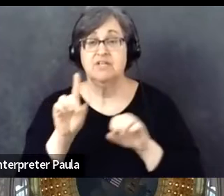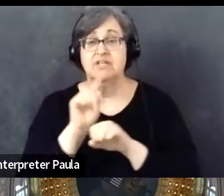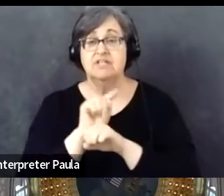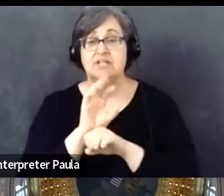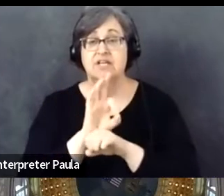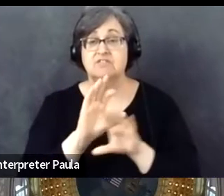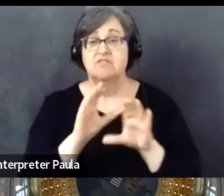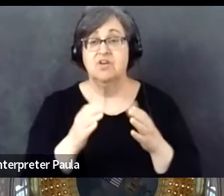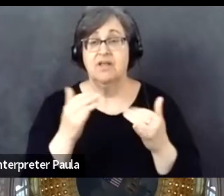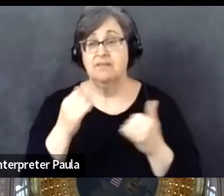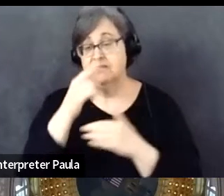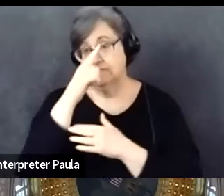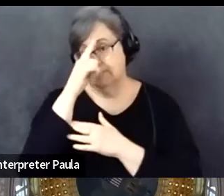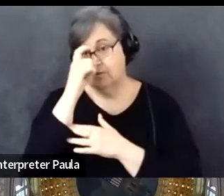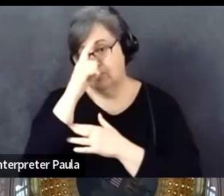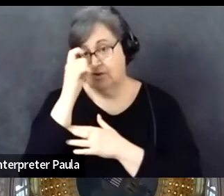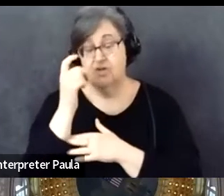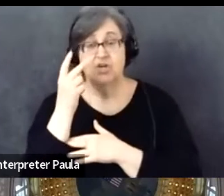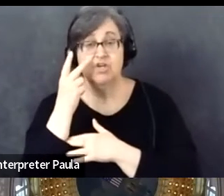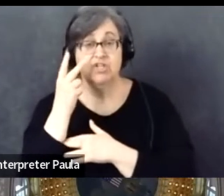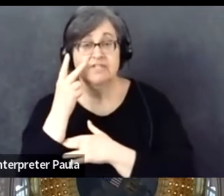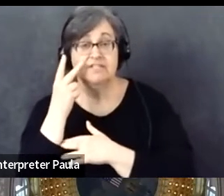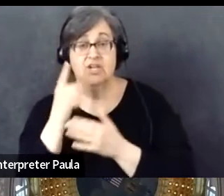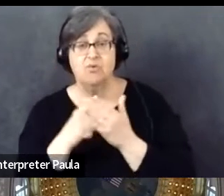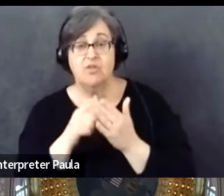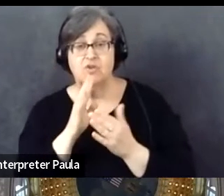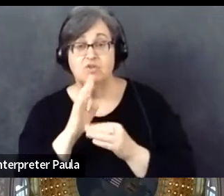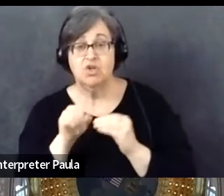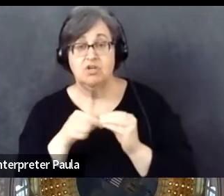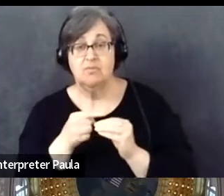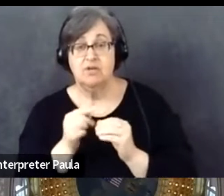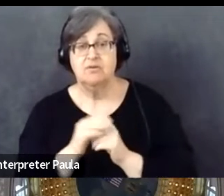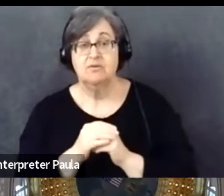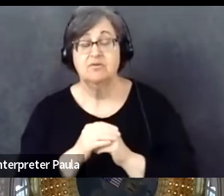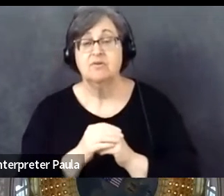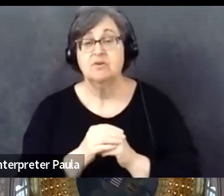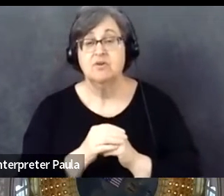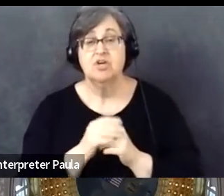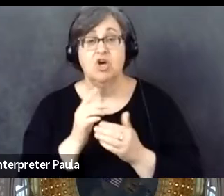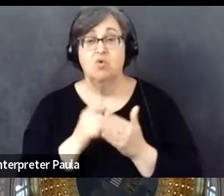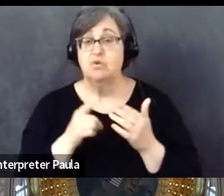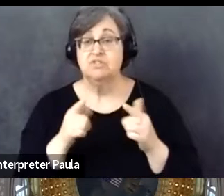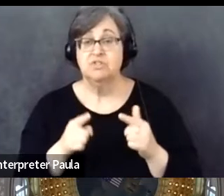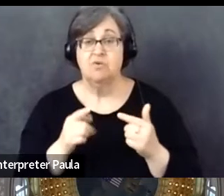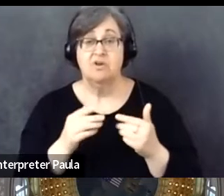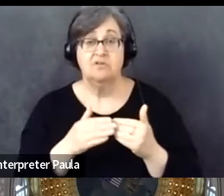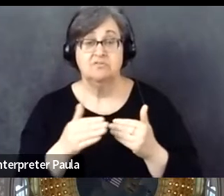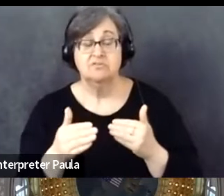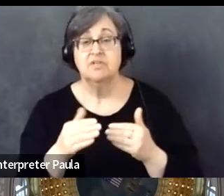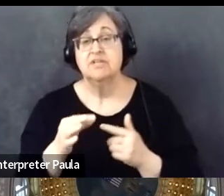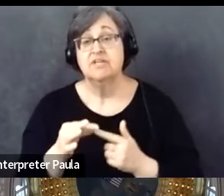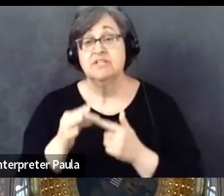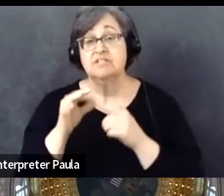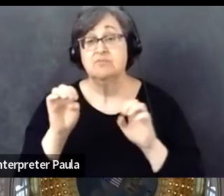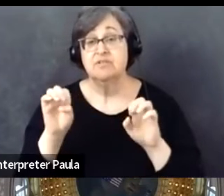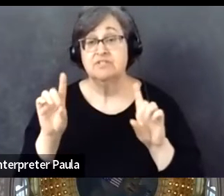force this summer to see what they're talking about and where they're moving, because special